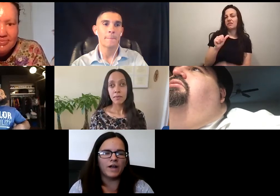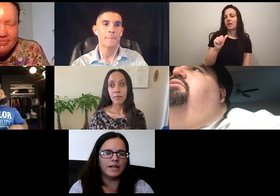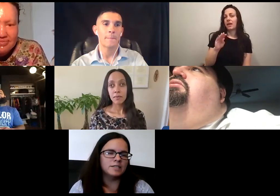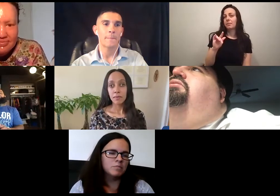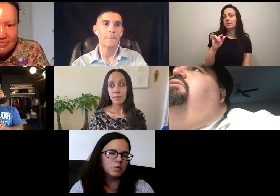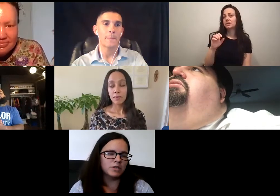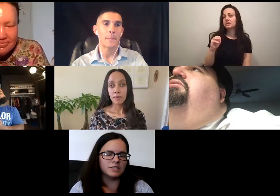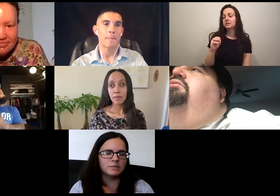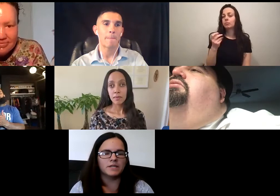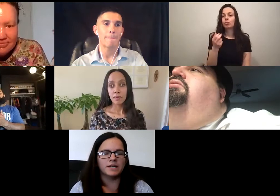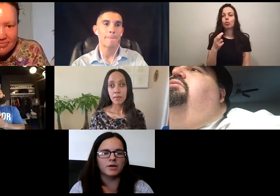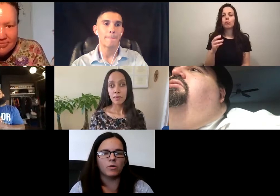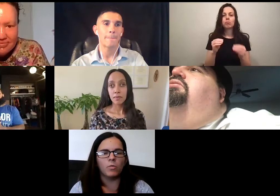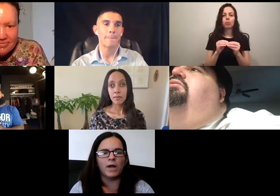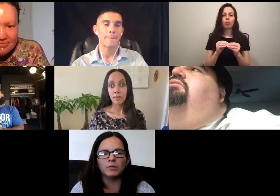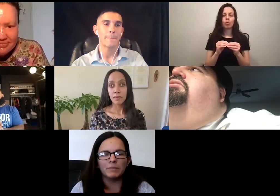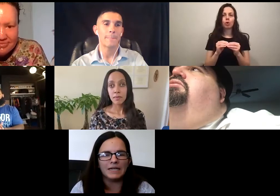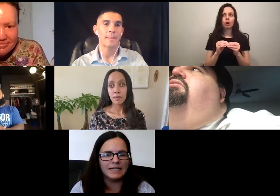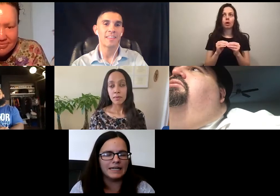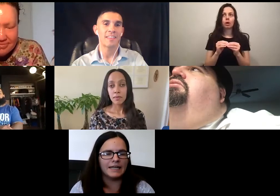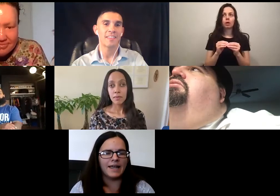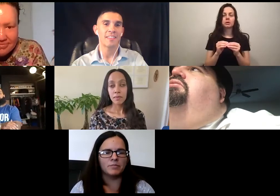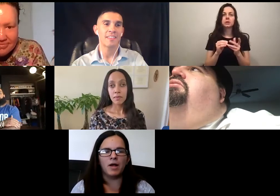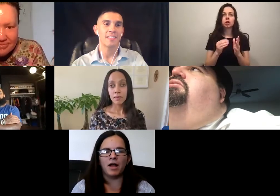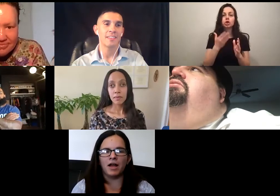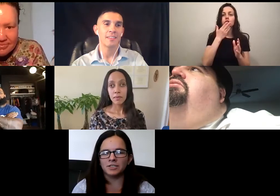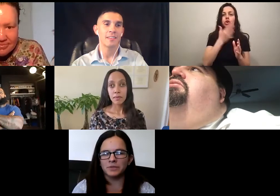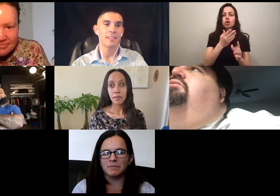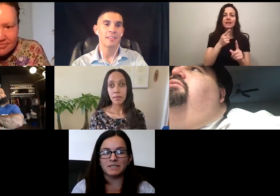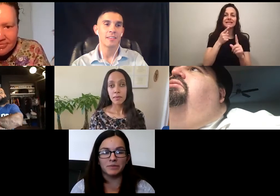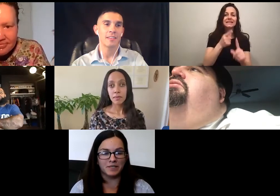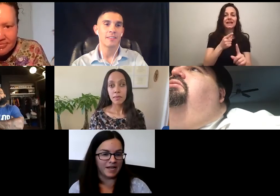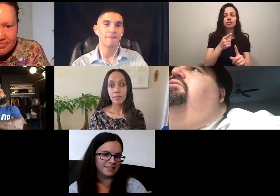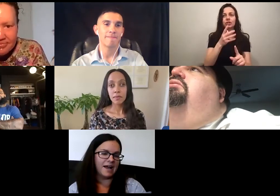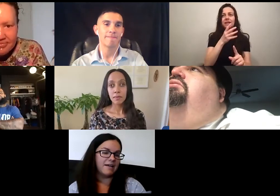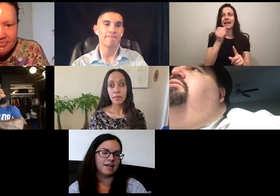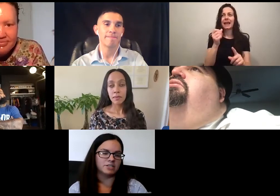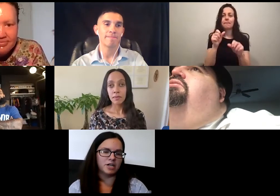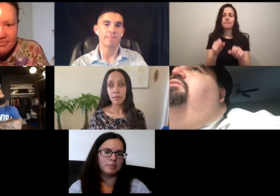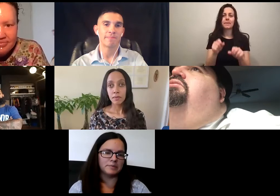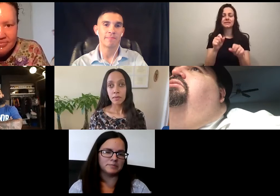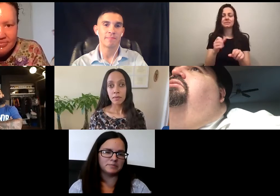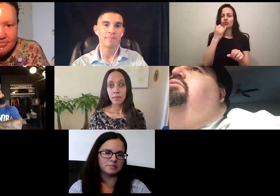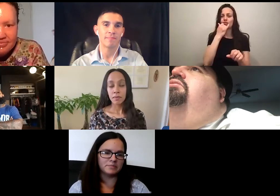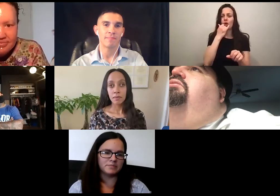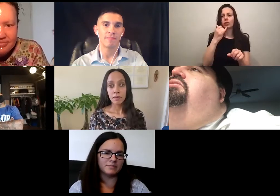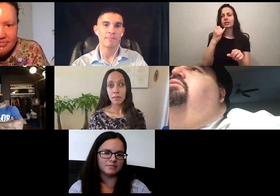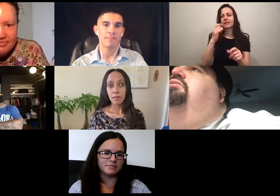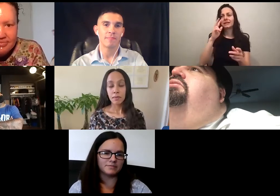you find it more to be well-meaning and possibly misplaced allyship?